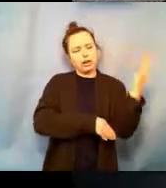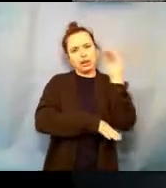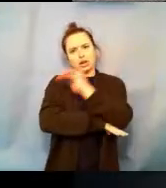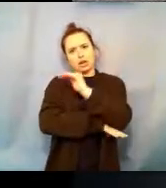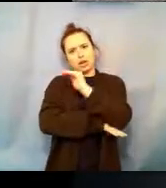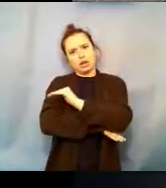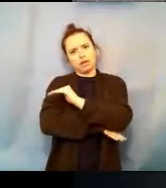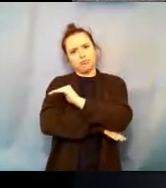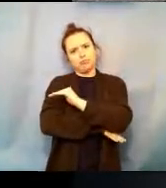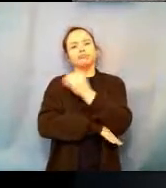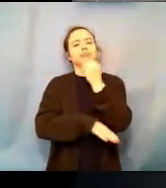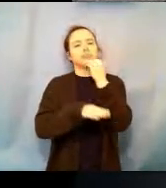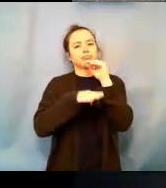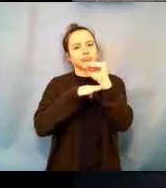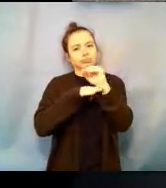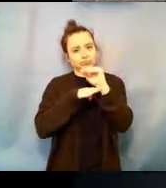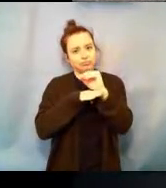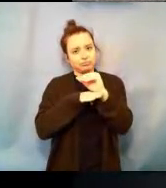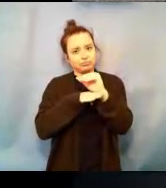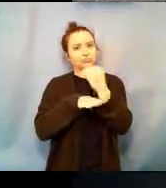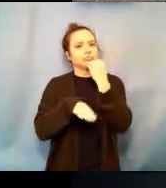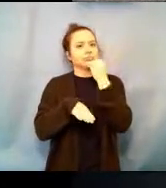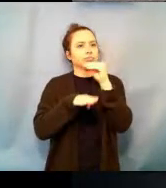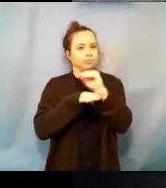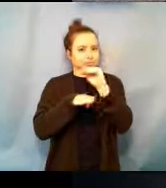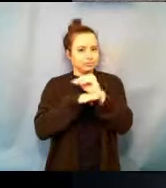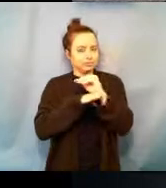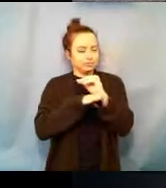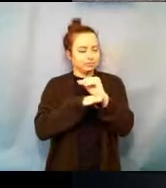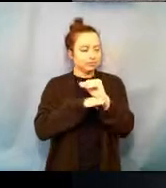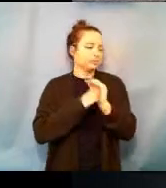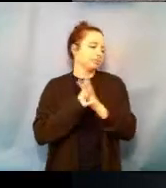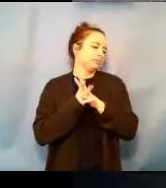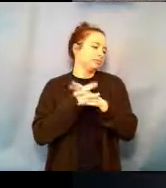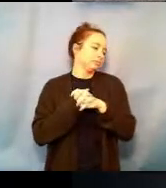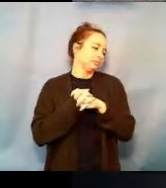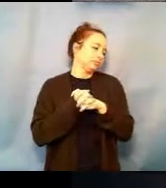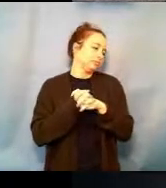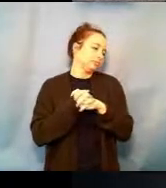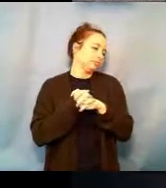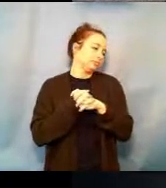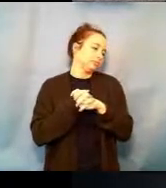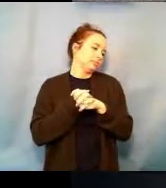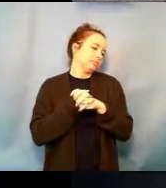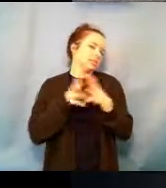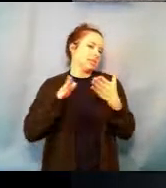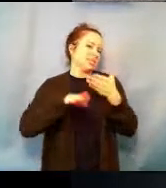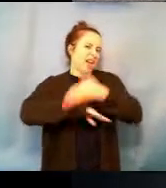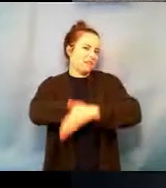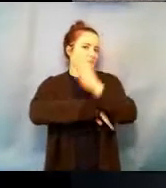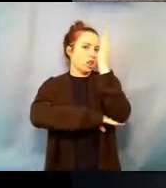do you eat dinner at night? Good, we eat dinner at night. It's after our